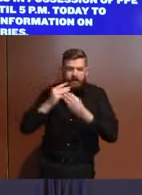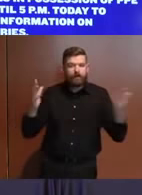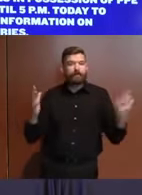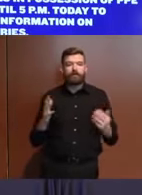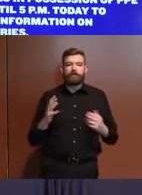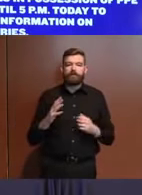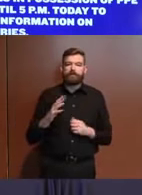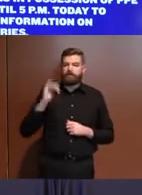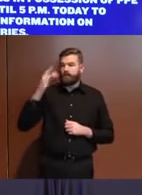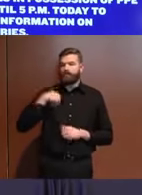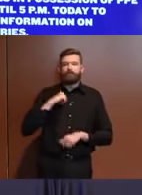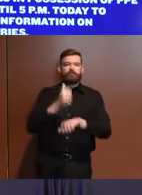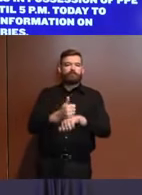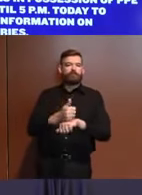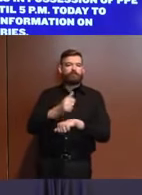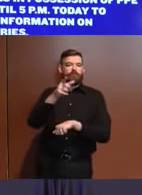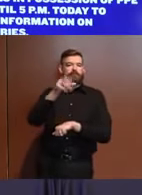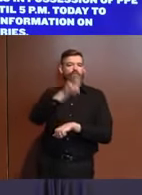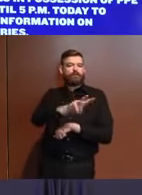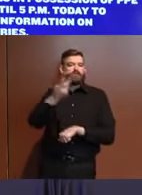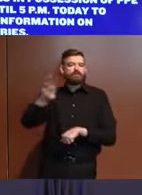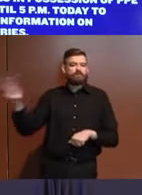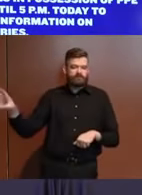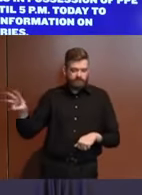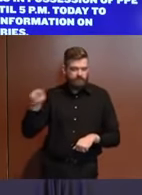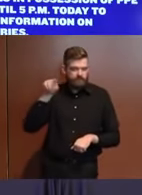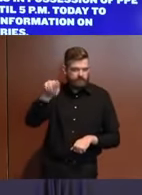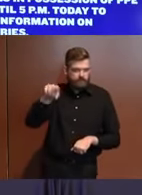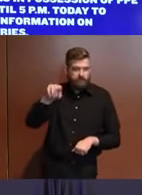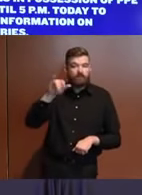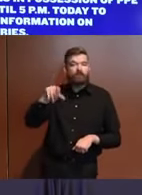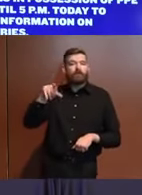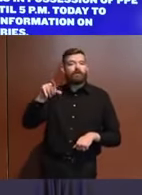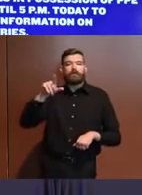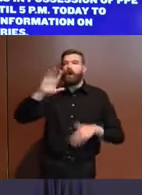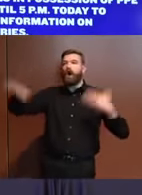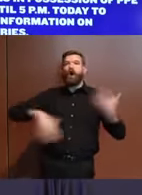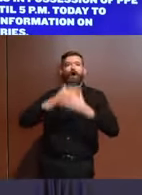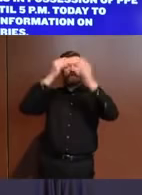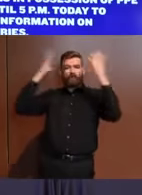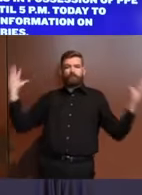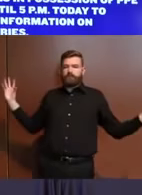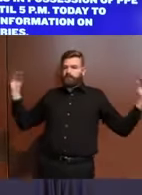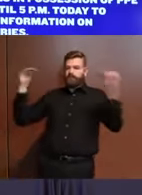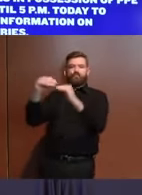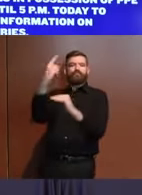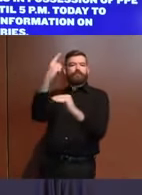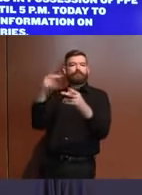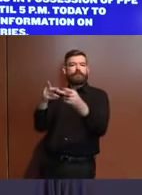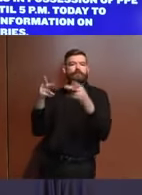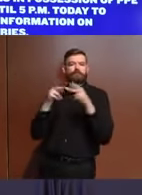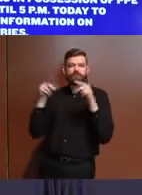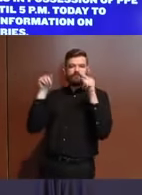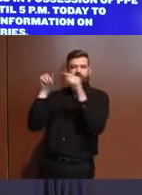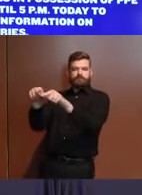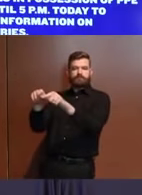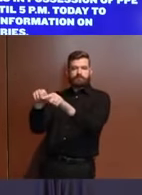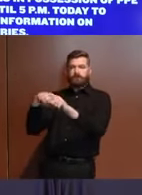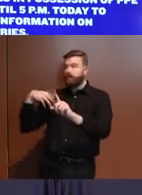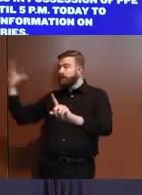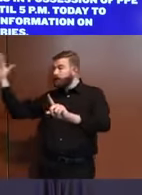covid19.nj.gov to be a single point of reference for everyone throughout this crisis. Putting this site together has